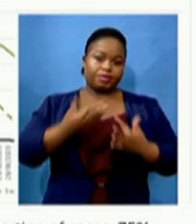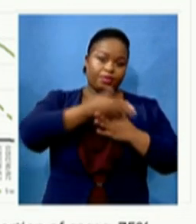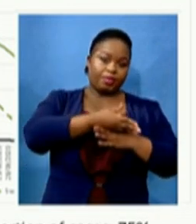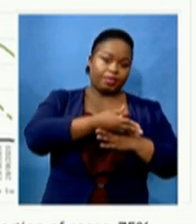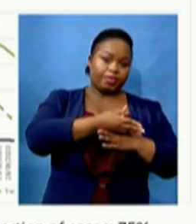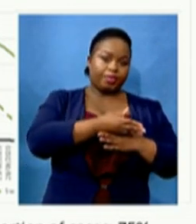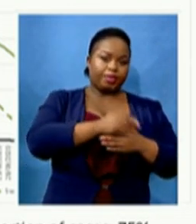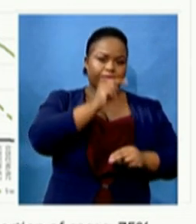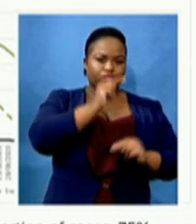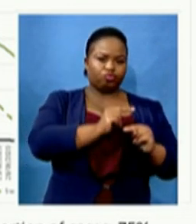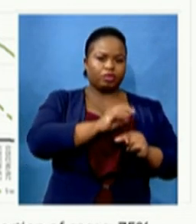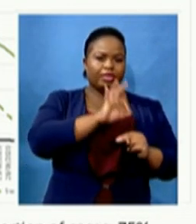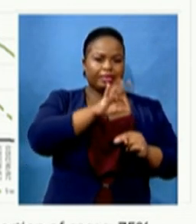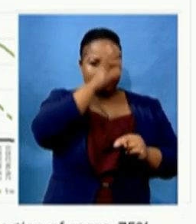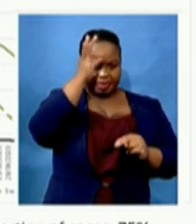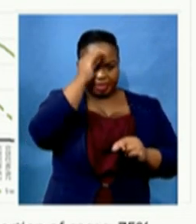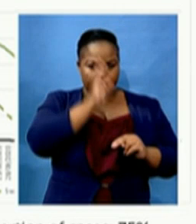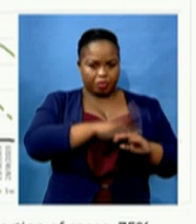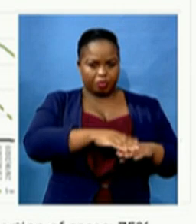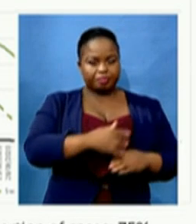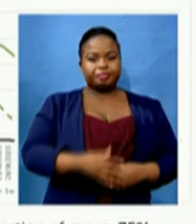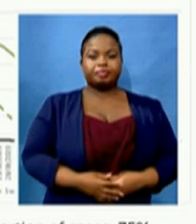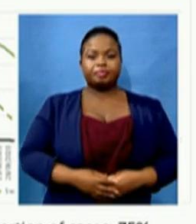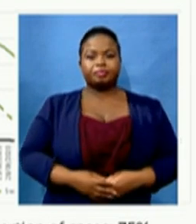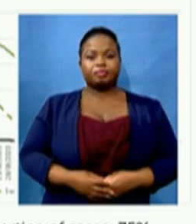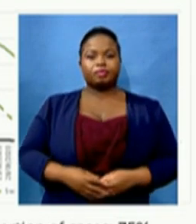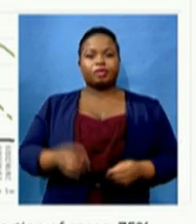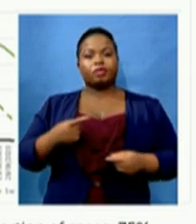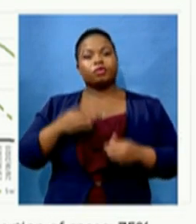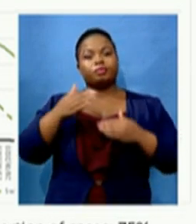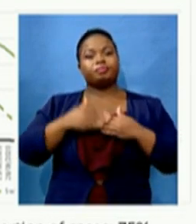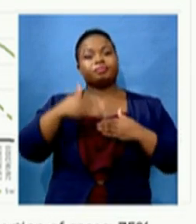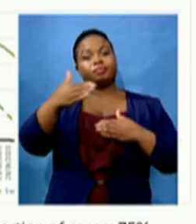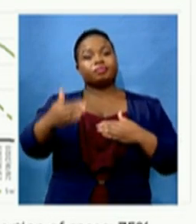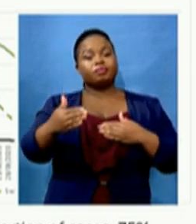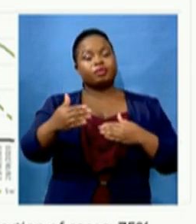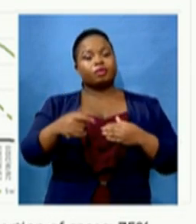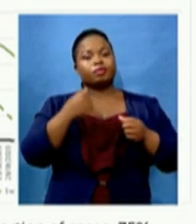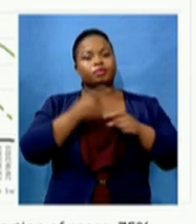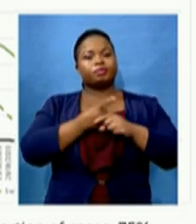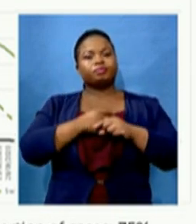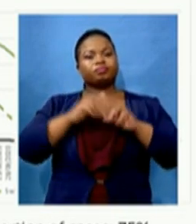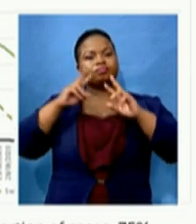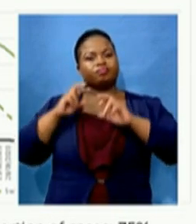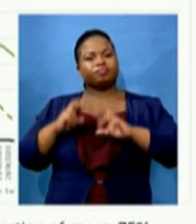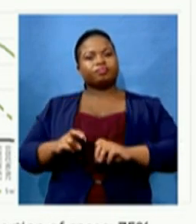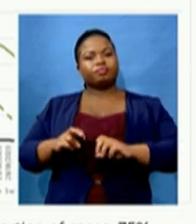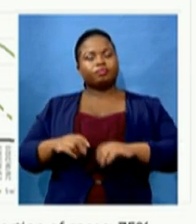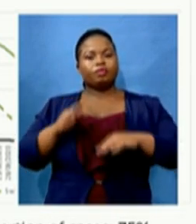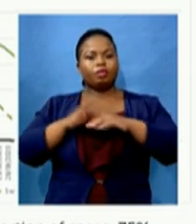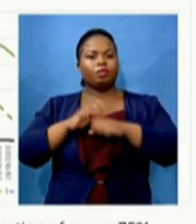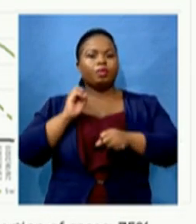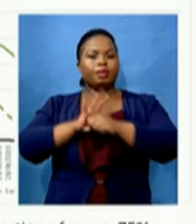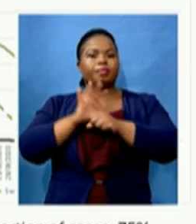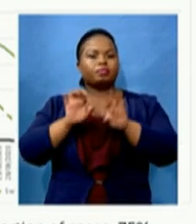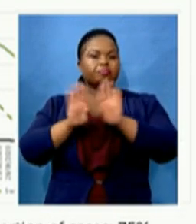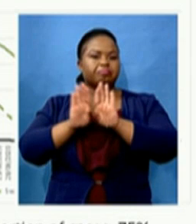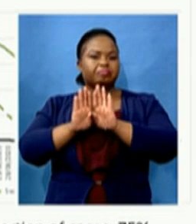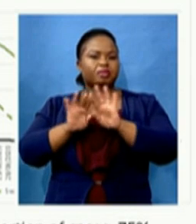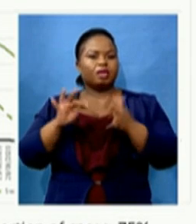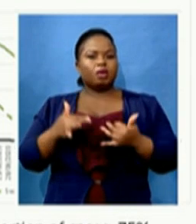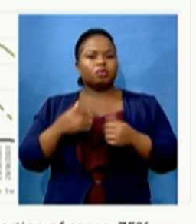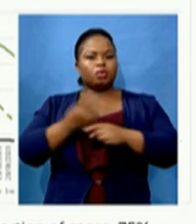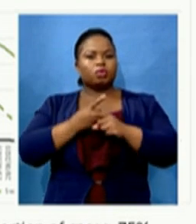the long-term projections to investigate the impact of the lockdown and have concluded that the lockdown has flattened the curve and pushed the peak